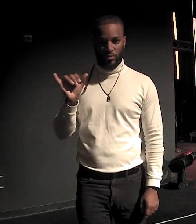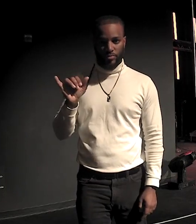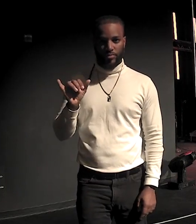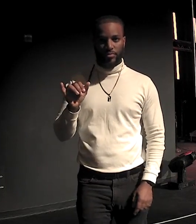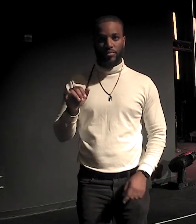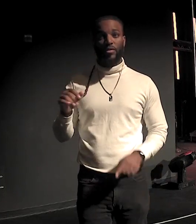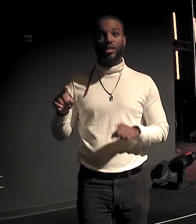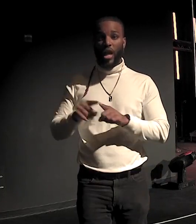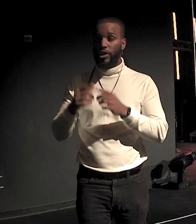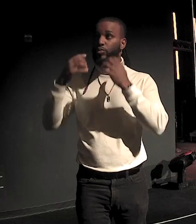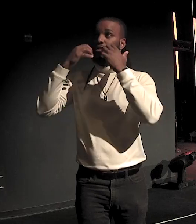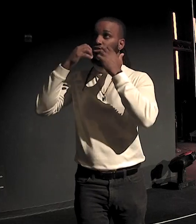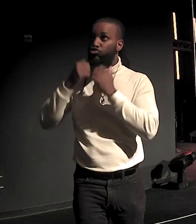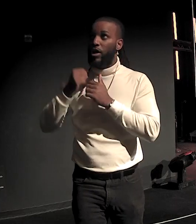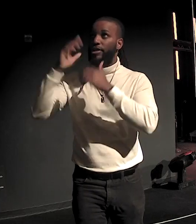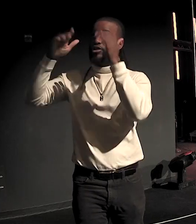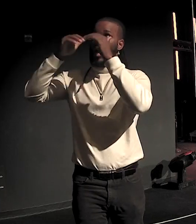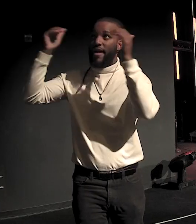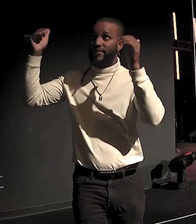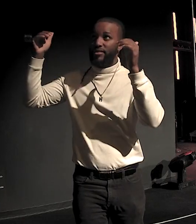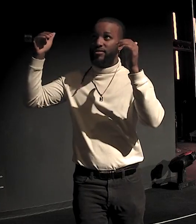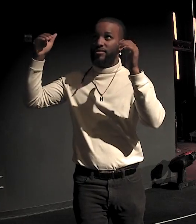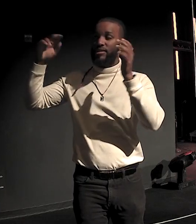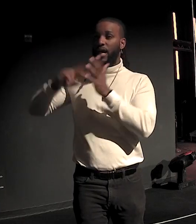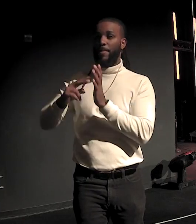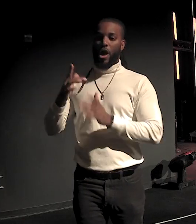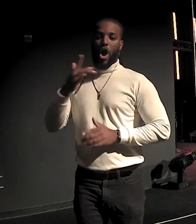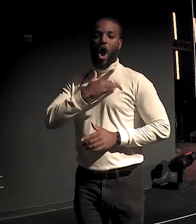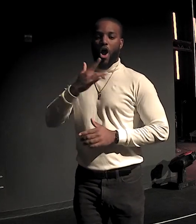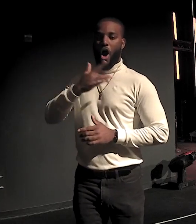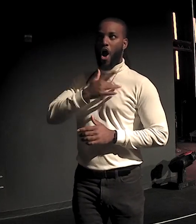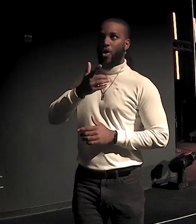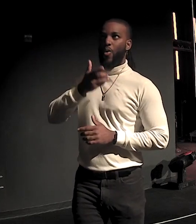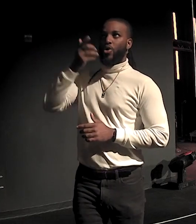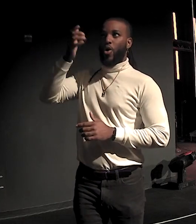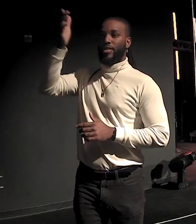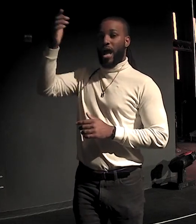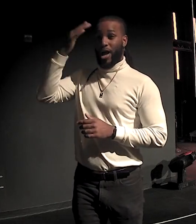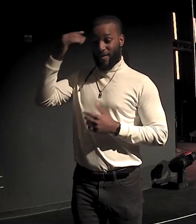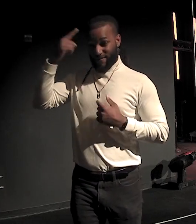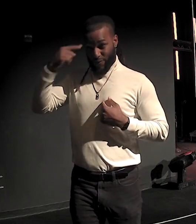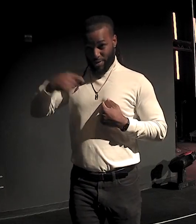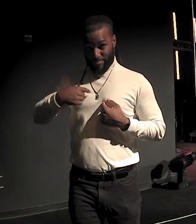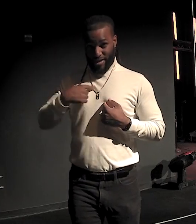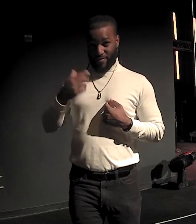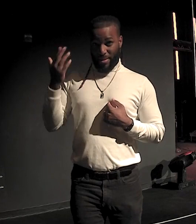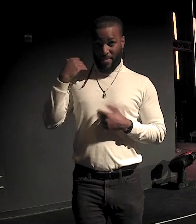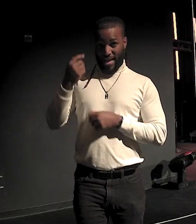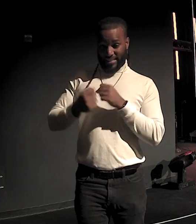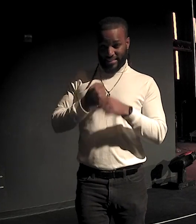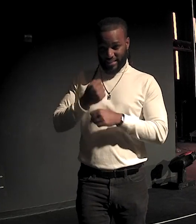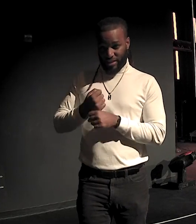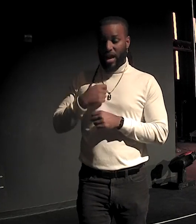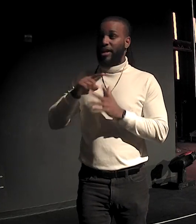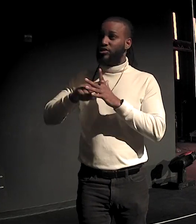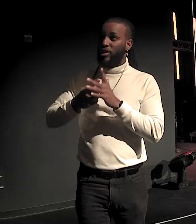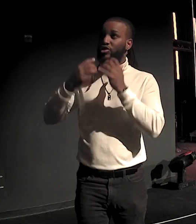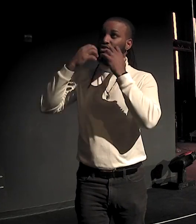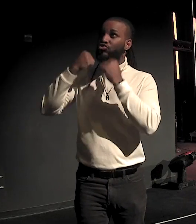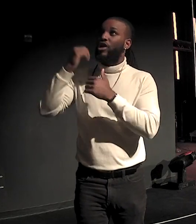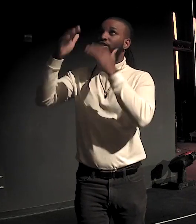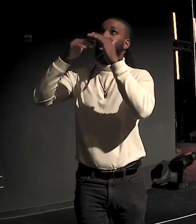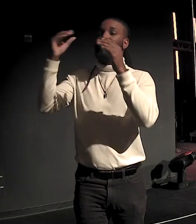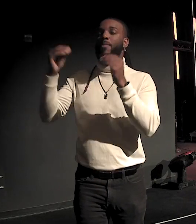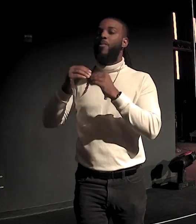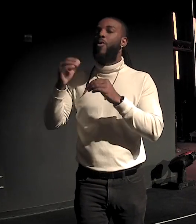we treasure heaven, our heart begins to go there. And I know for me, over the last year, I began to treasure heaven